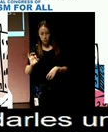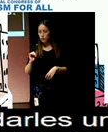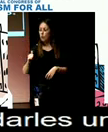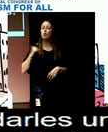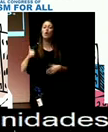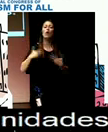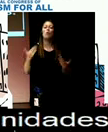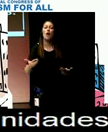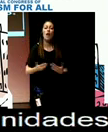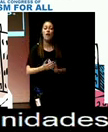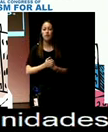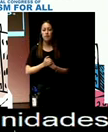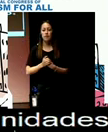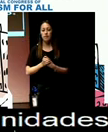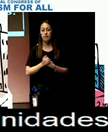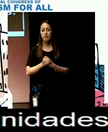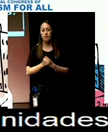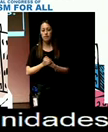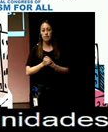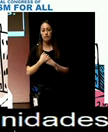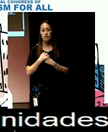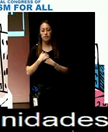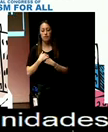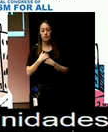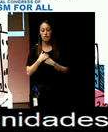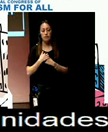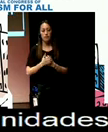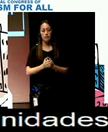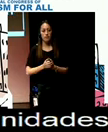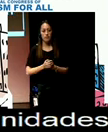relevant growth in the demand.